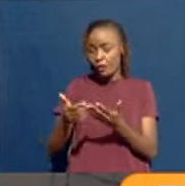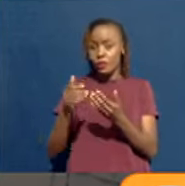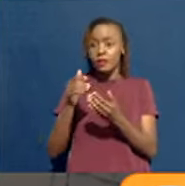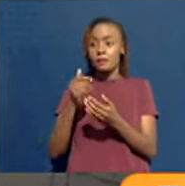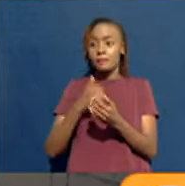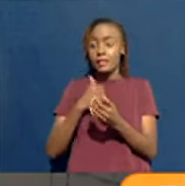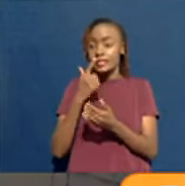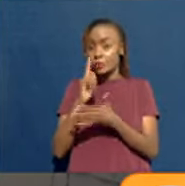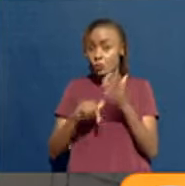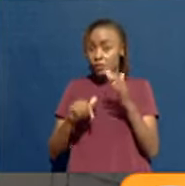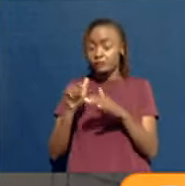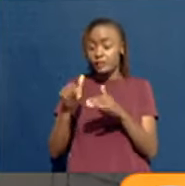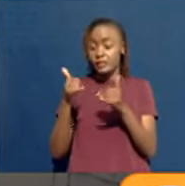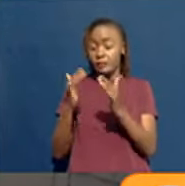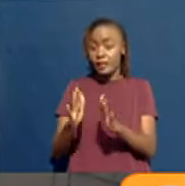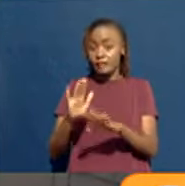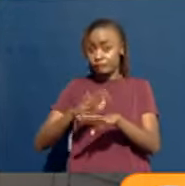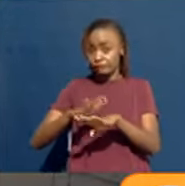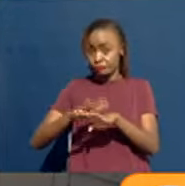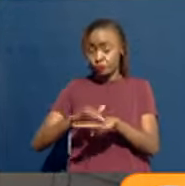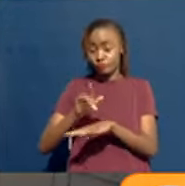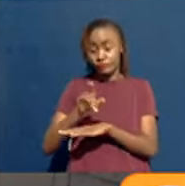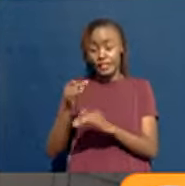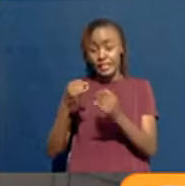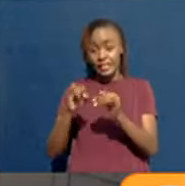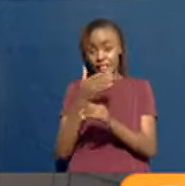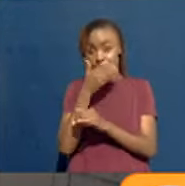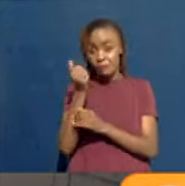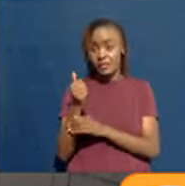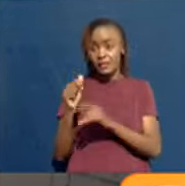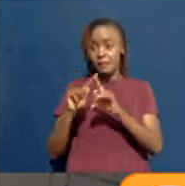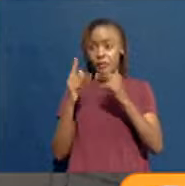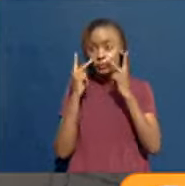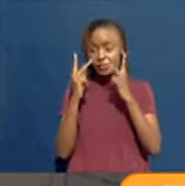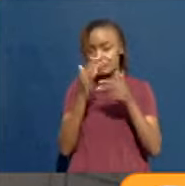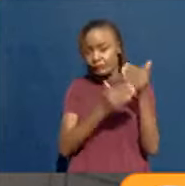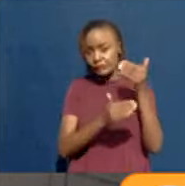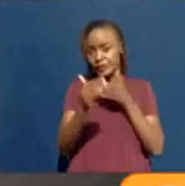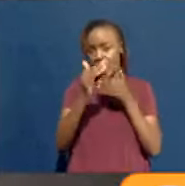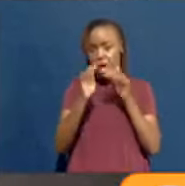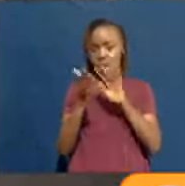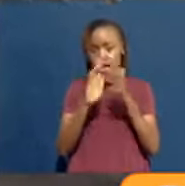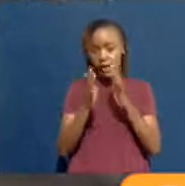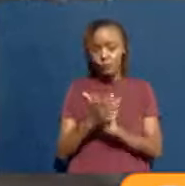players are in a good way, they try their best, and we will see what will the future bring.